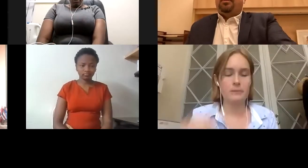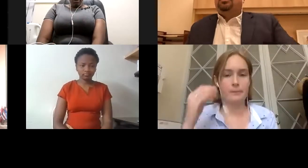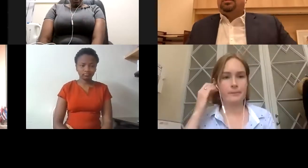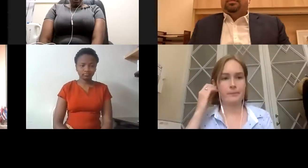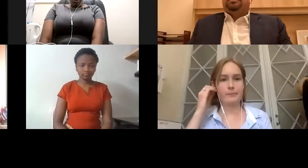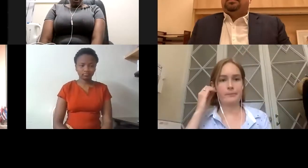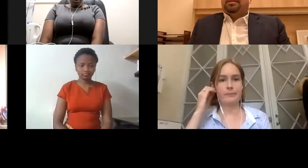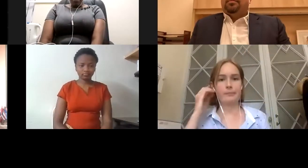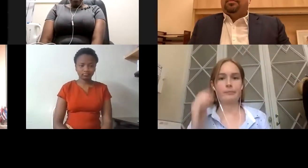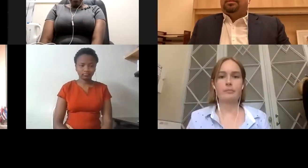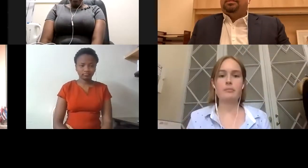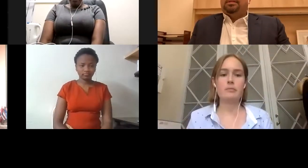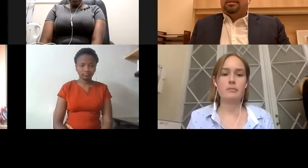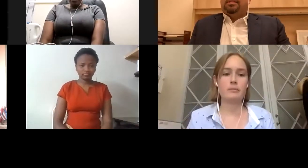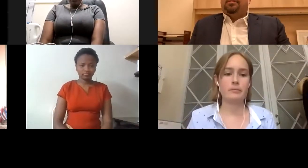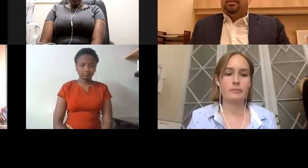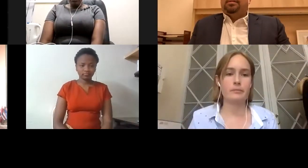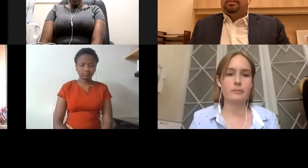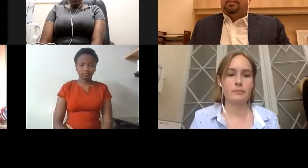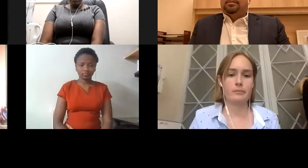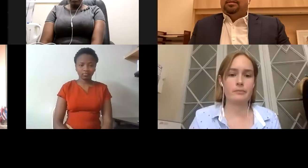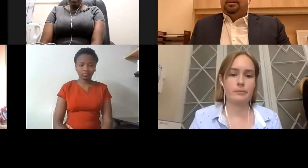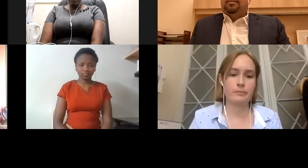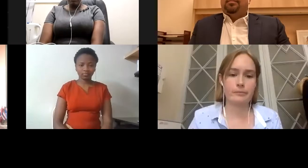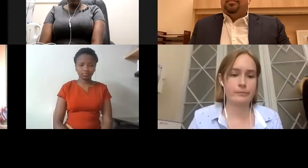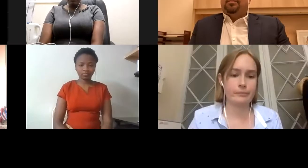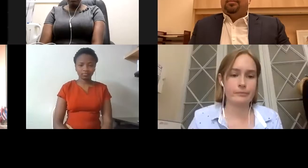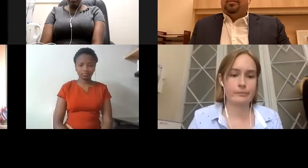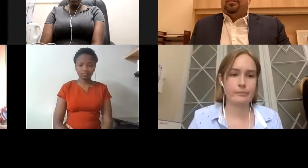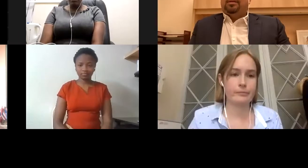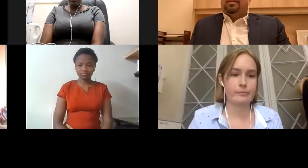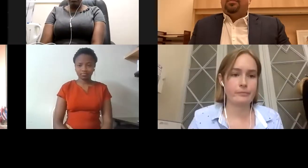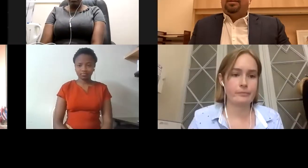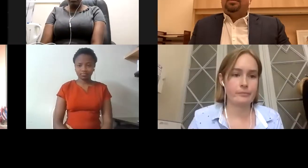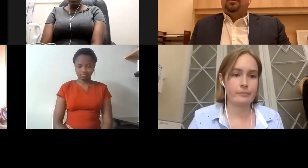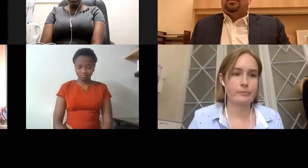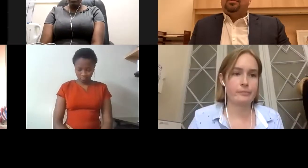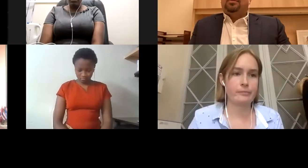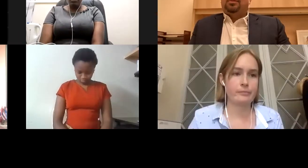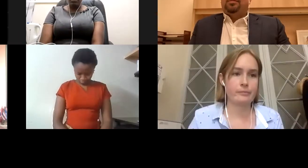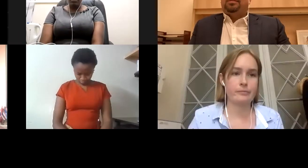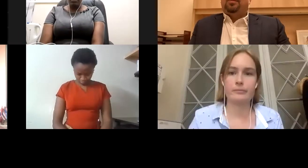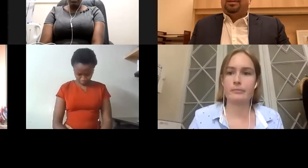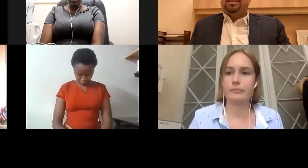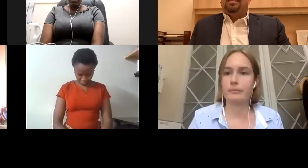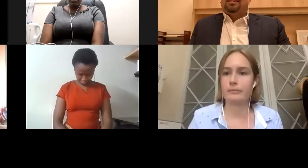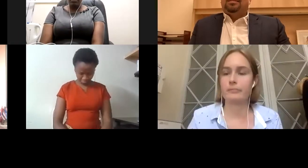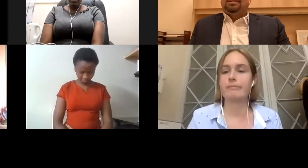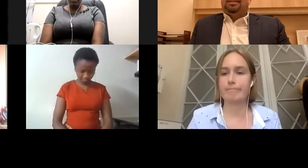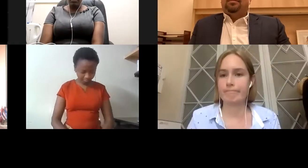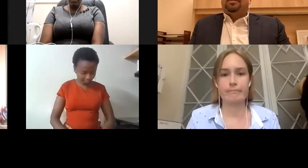My apologies, Maria Soledad, for this inconvenience. Don't worry. We are committed to solve it